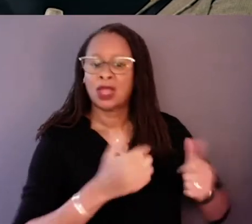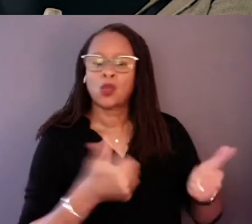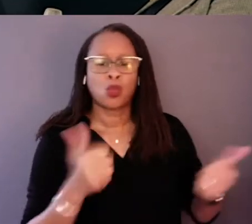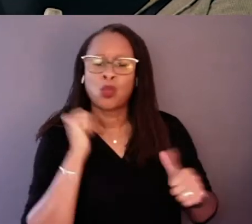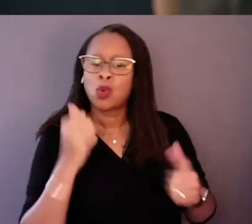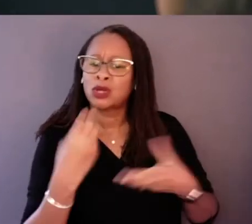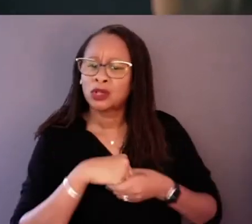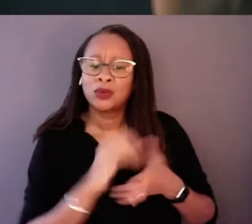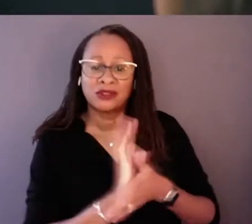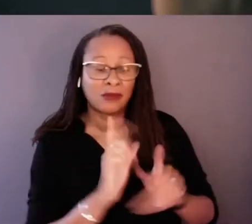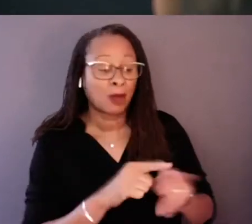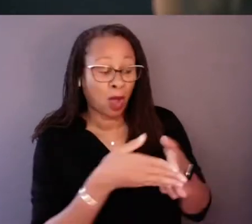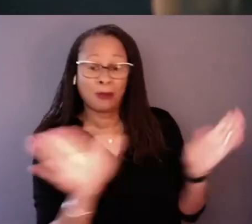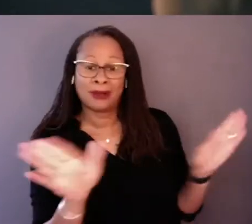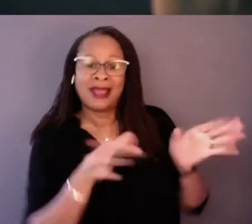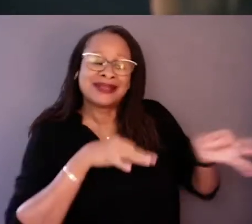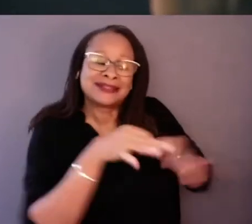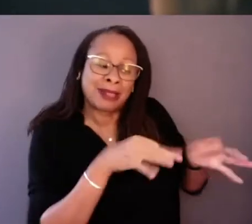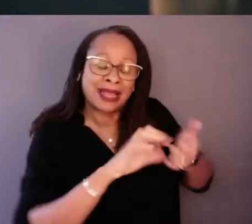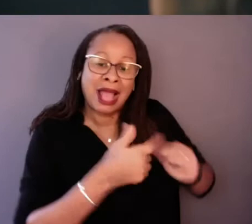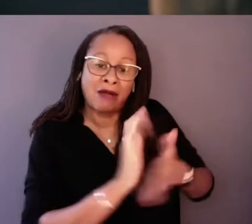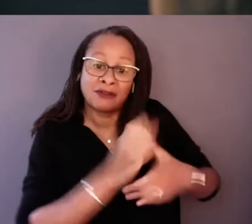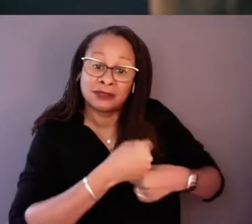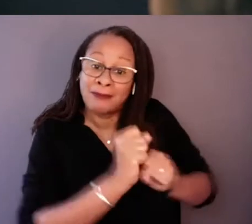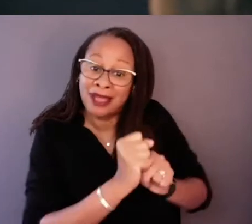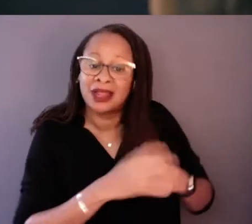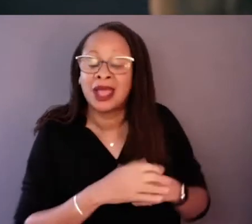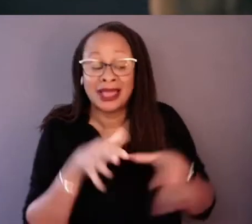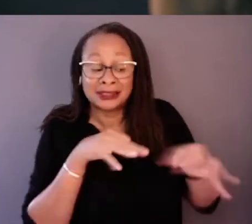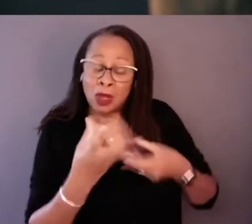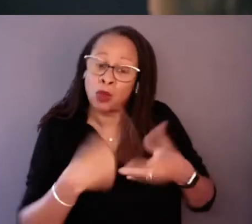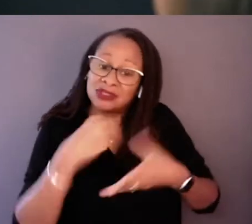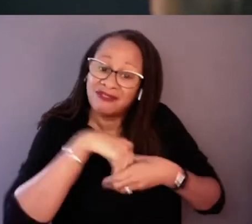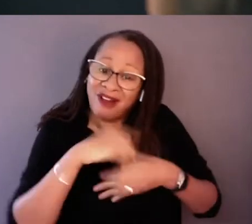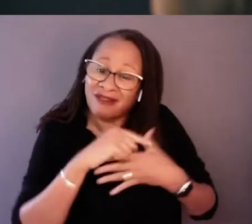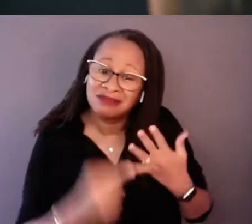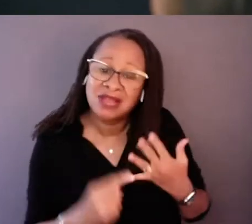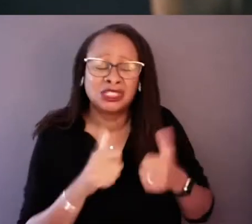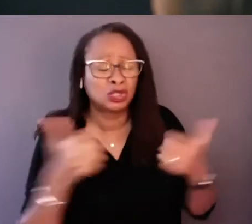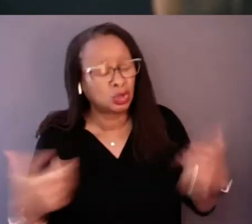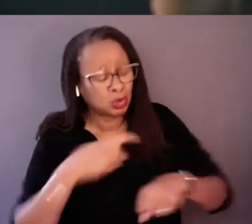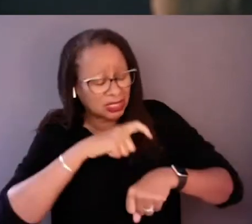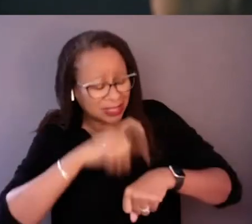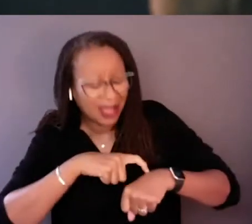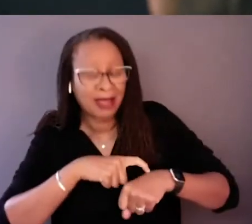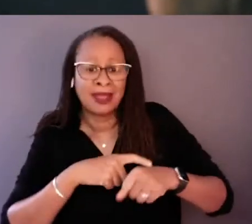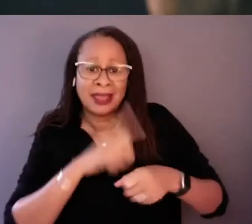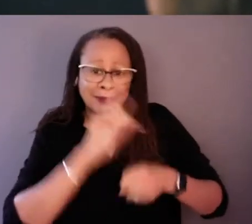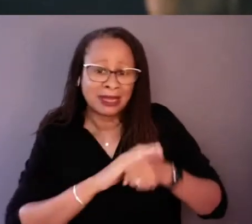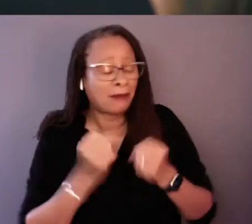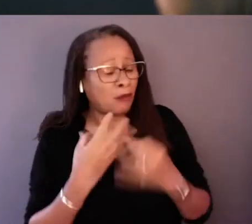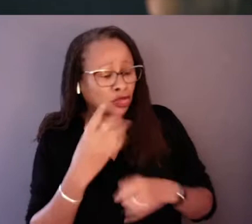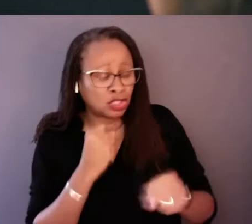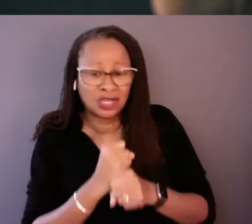and explain how films are made and explain what is involved in a film. You know, it's a huge time commitment, multi-year project. We're all up in your business for